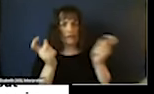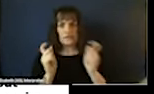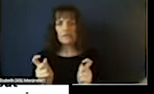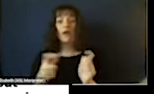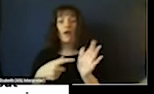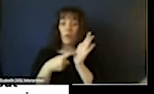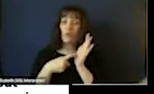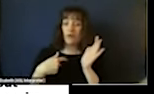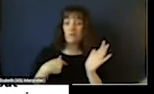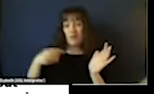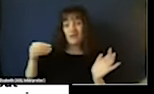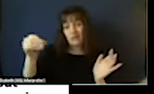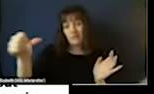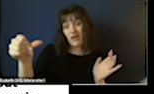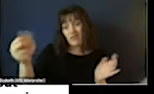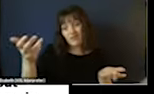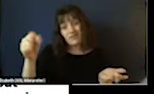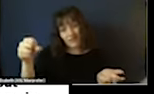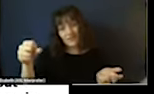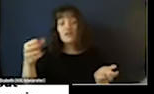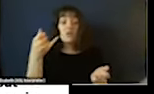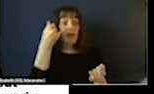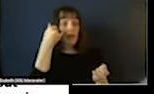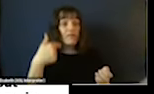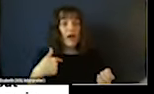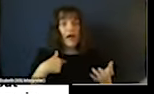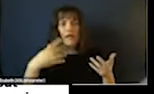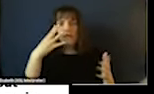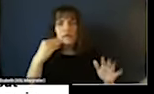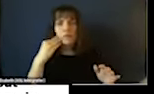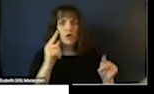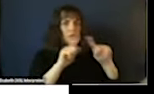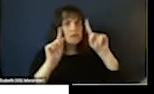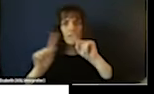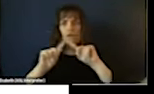But if I had seen multiple ways of teaching, I might not have encountered this barrier.